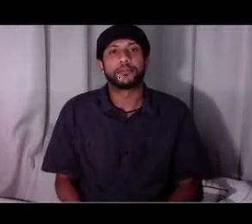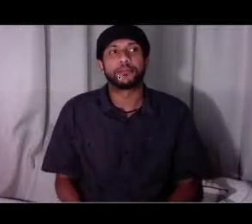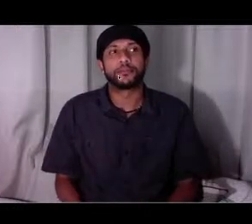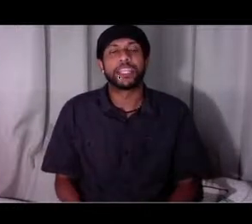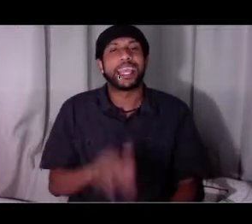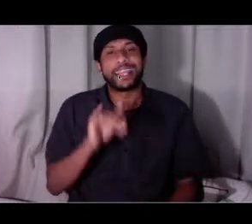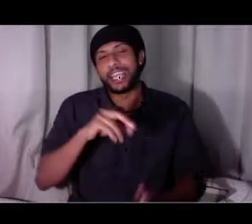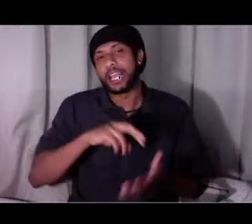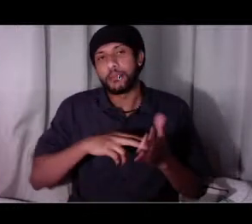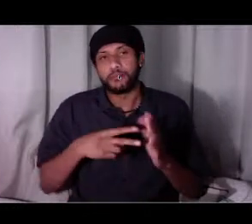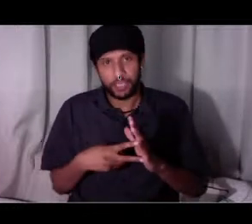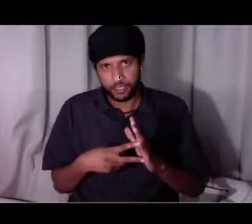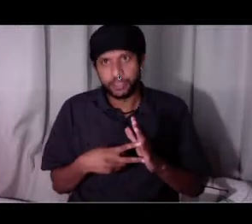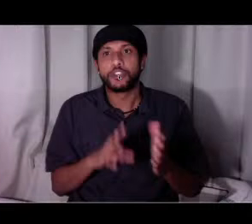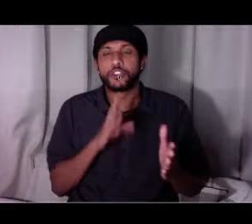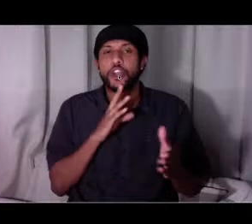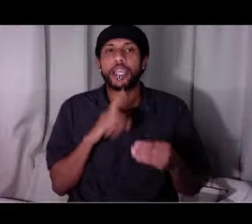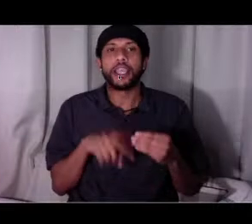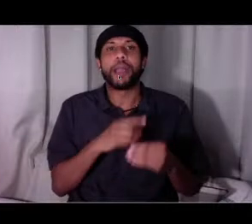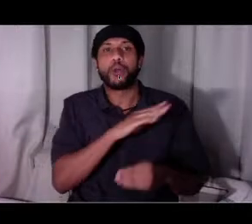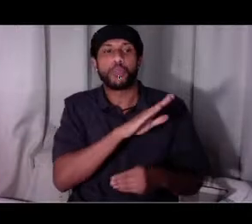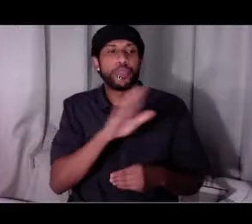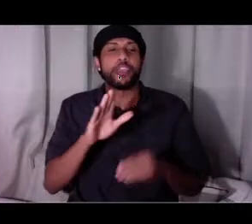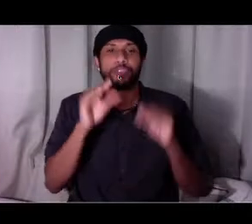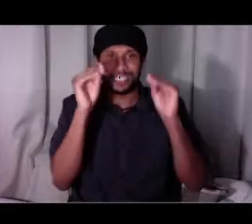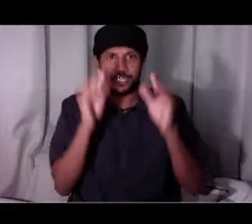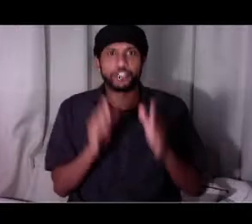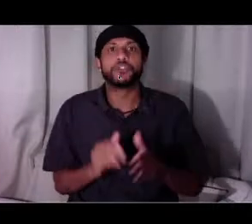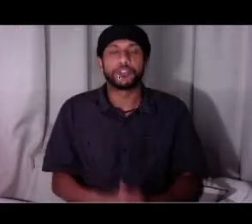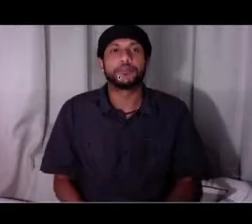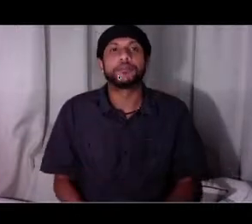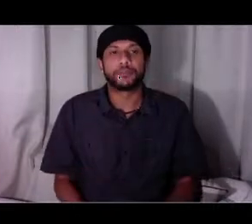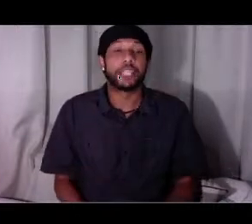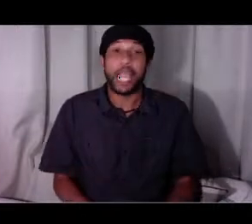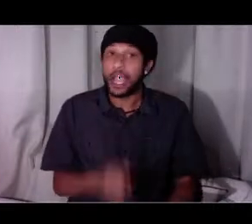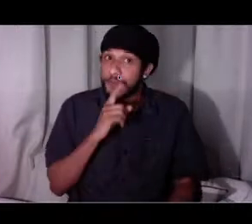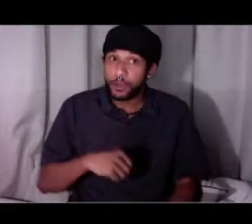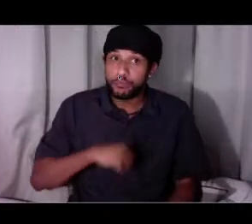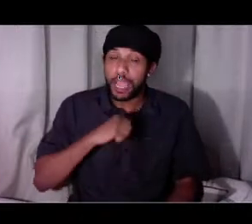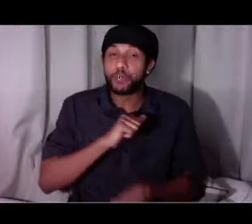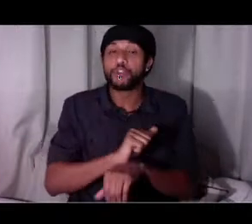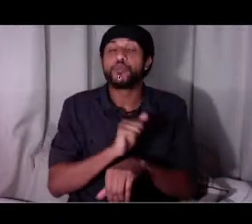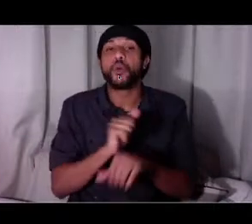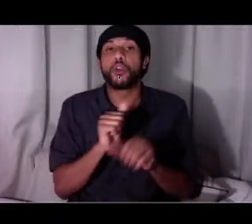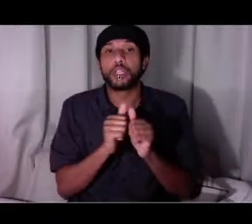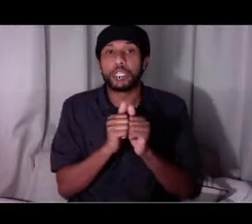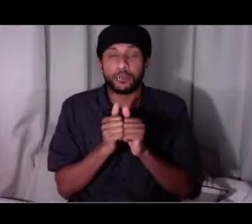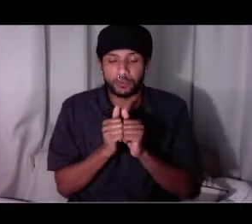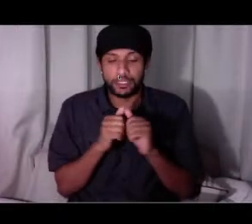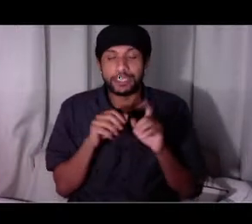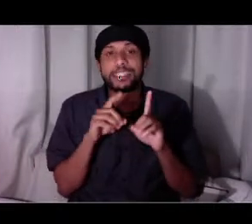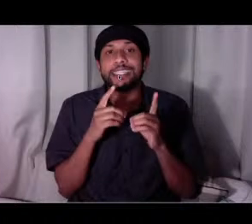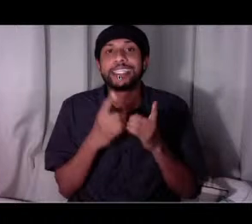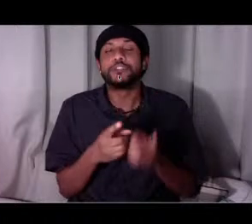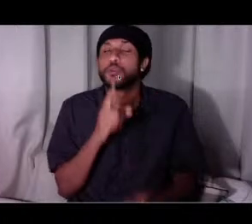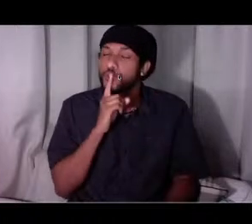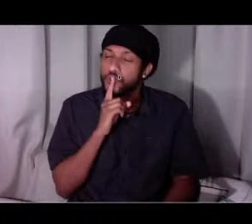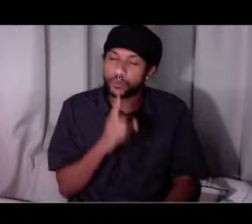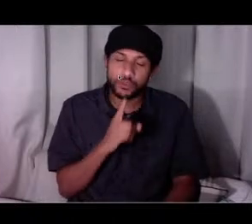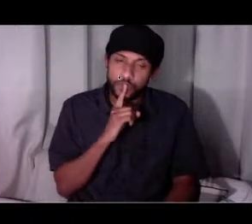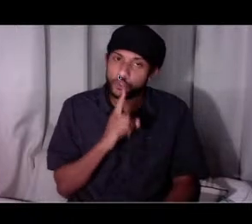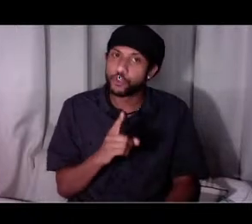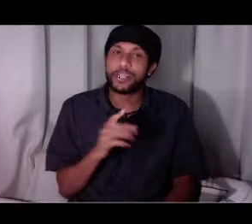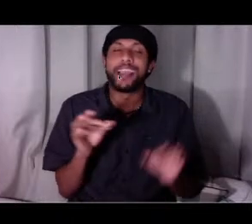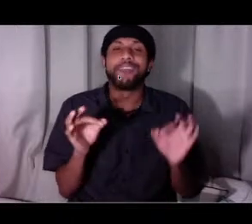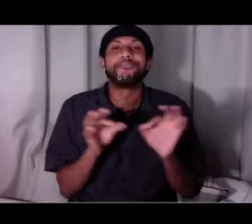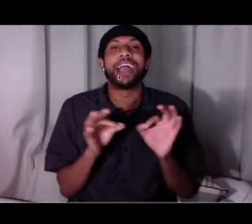when that I mean where they're talking about their teachers I'm very proud to work in a district that we truly truly